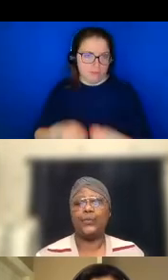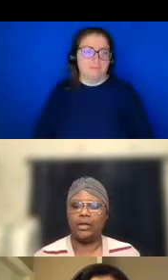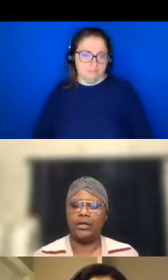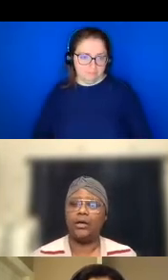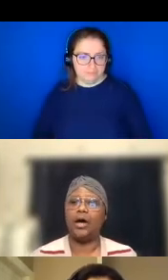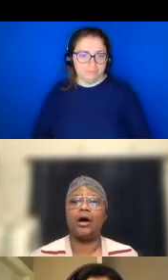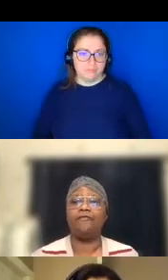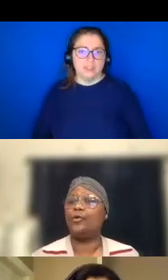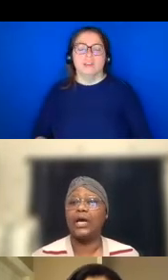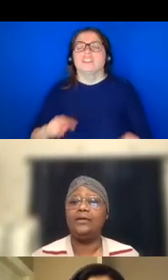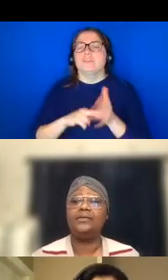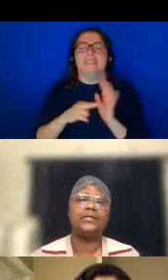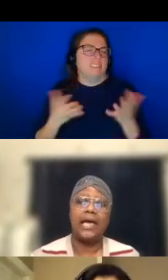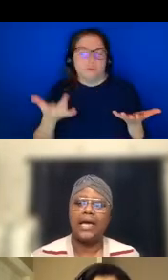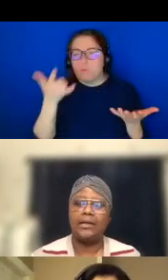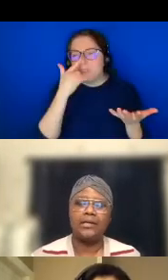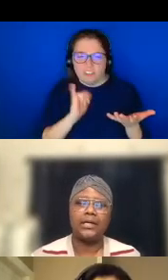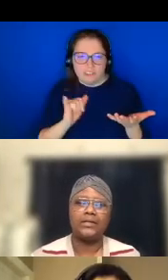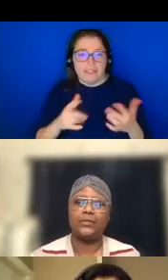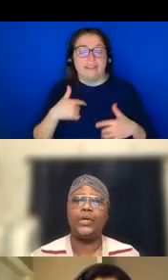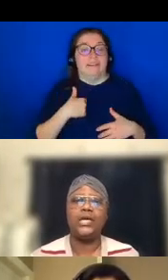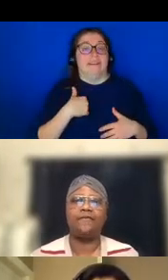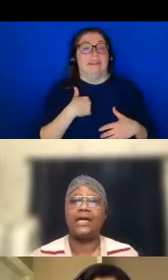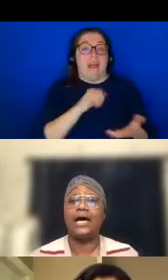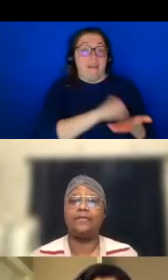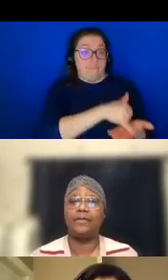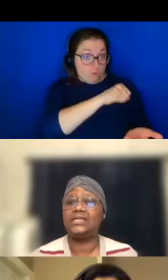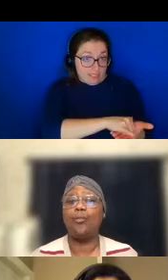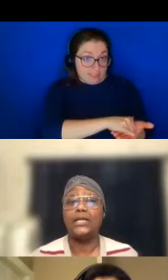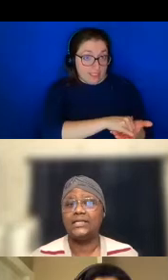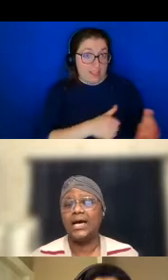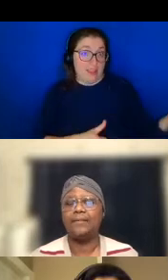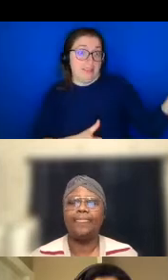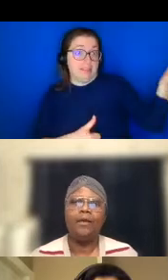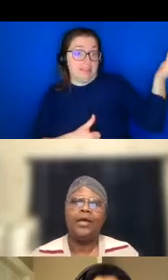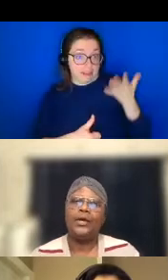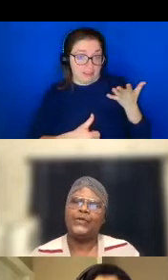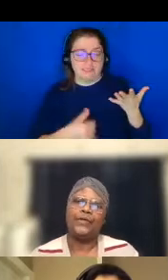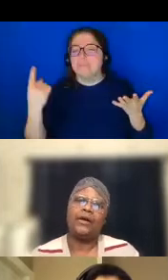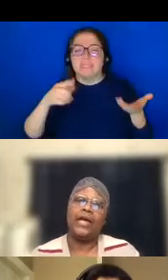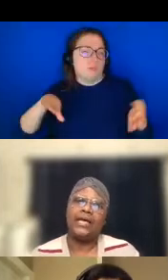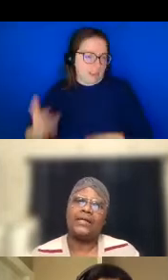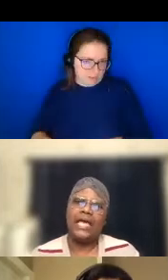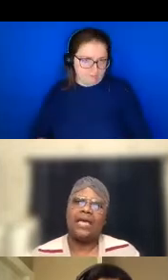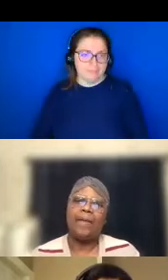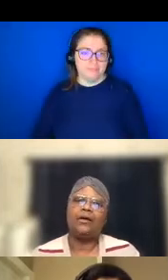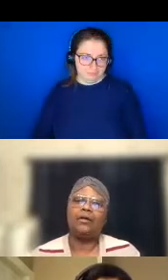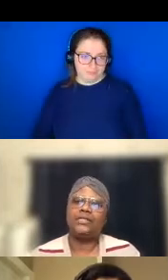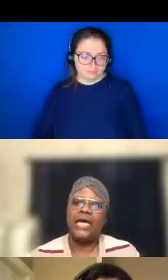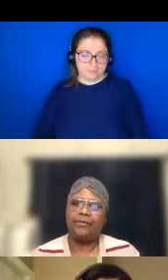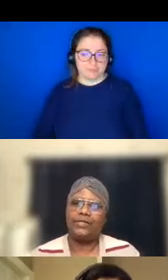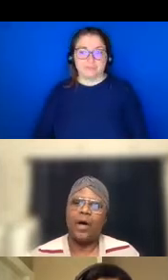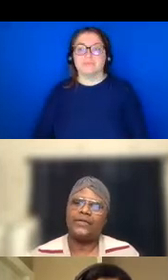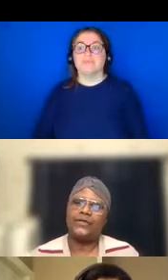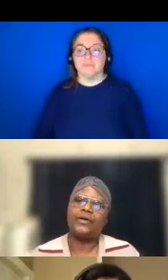this work? Our phone rings and we find out that someone's dead. So there is a medical